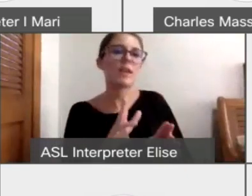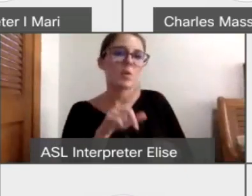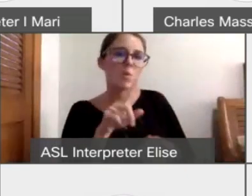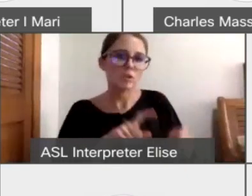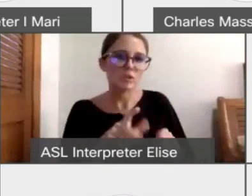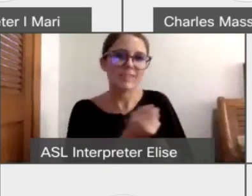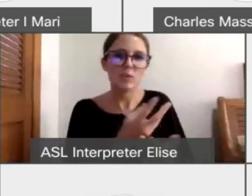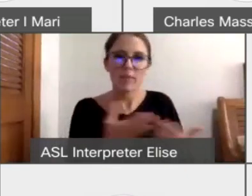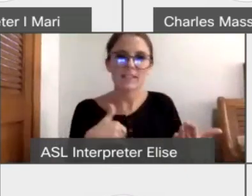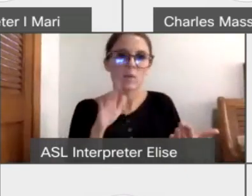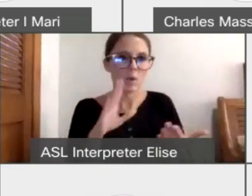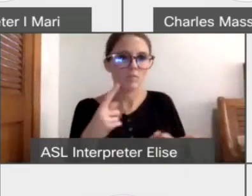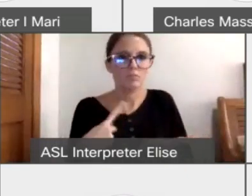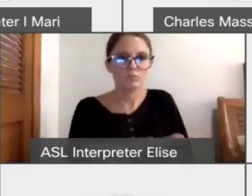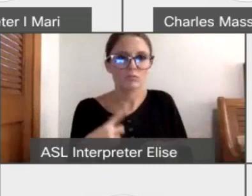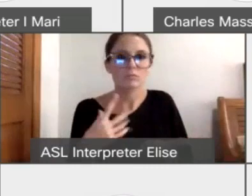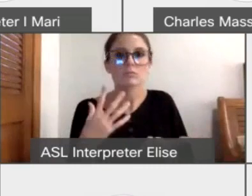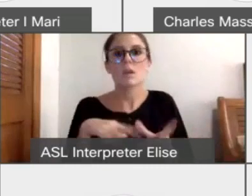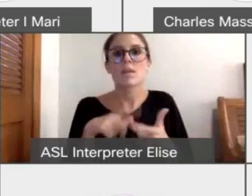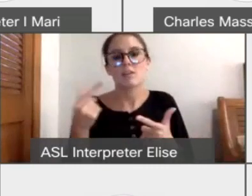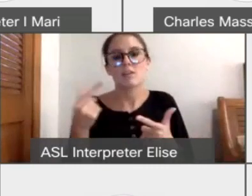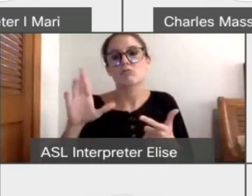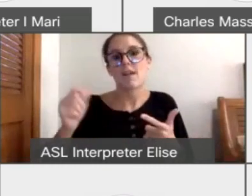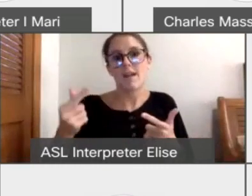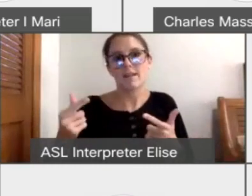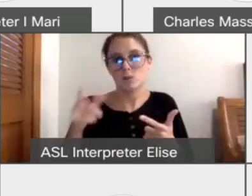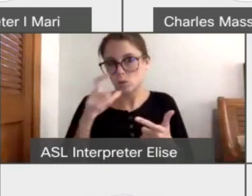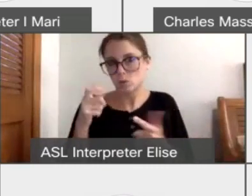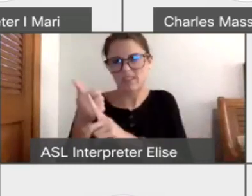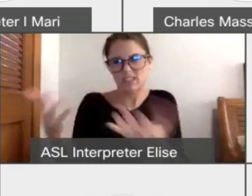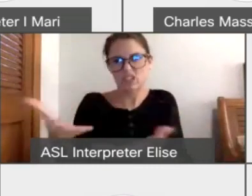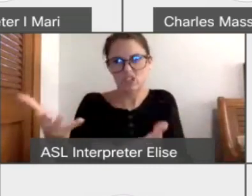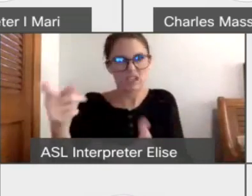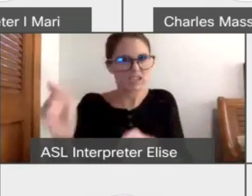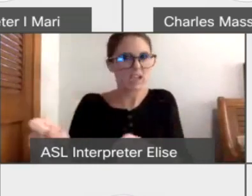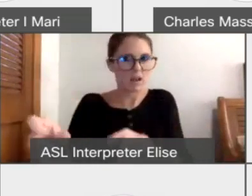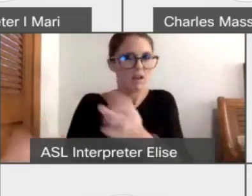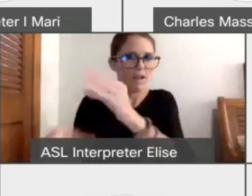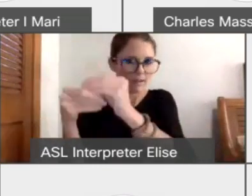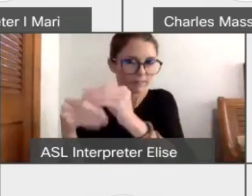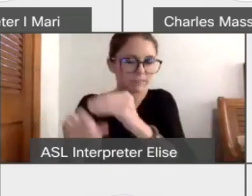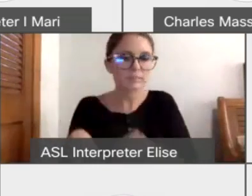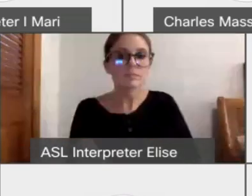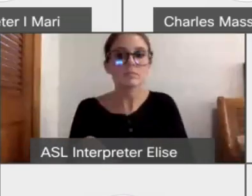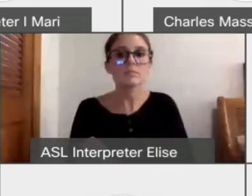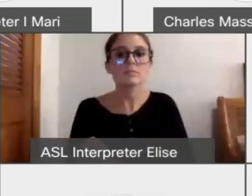and then Greg, who's also on the call, can fill in any of the blanks if I miss anything. I think one of the